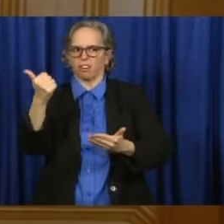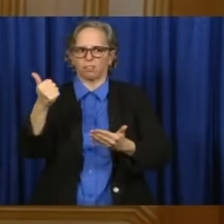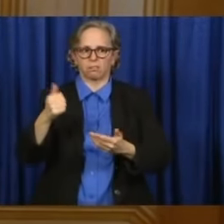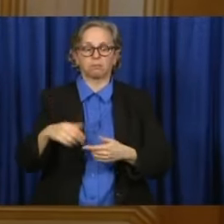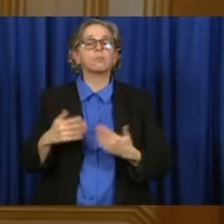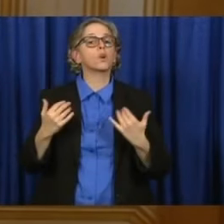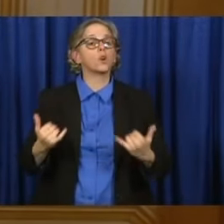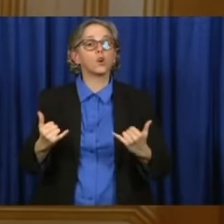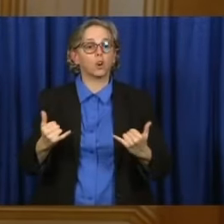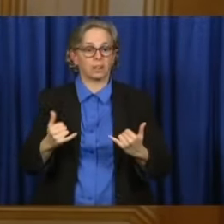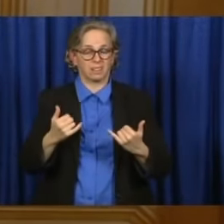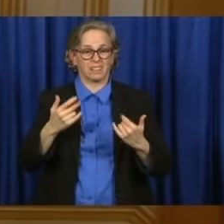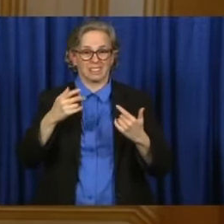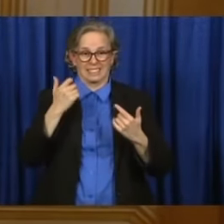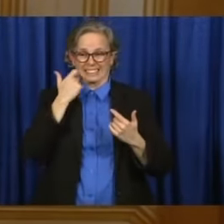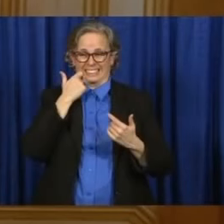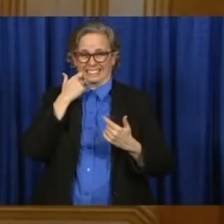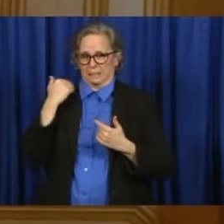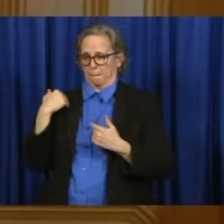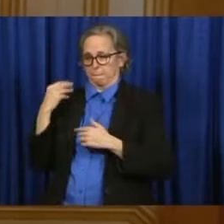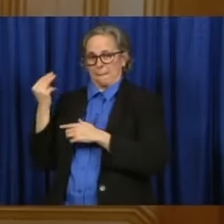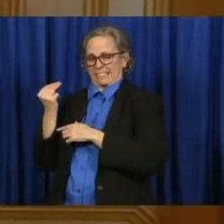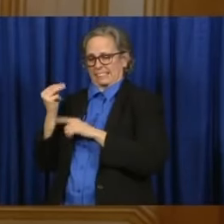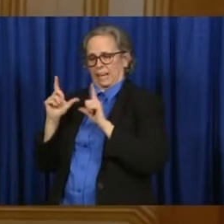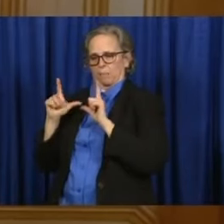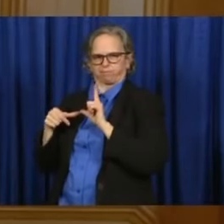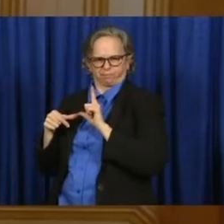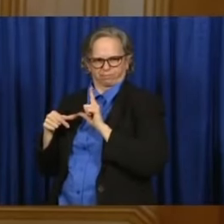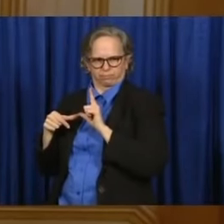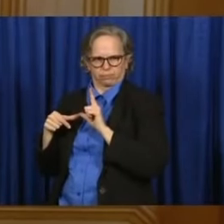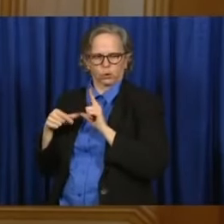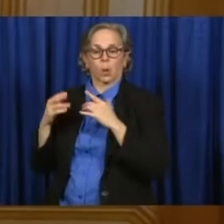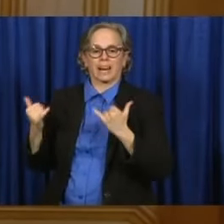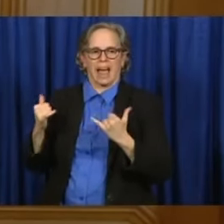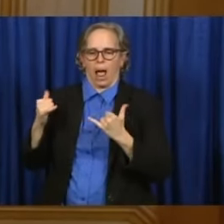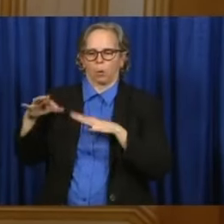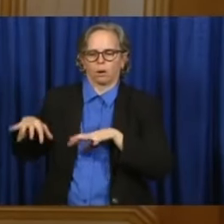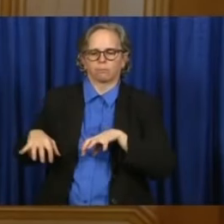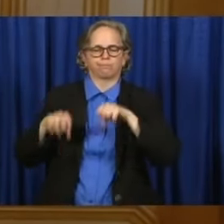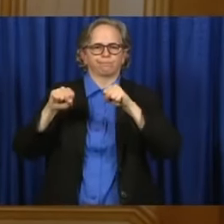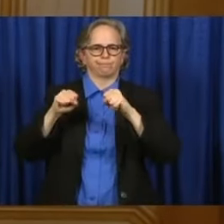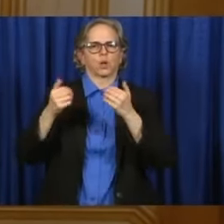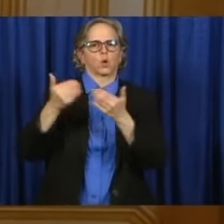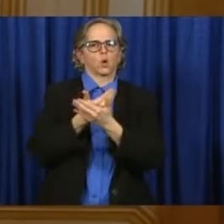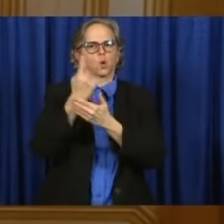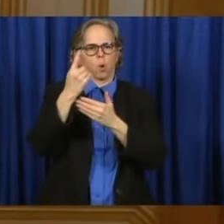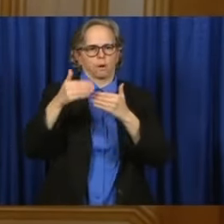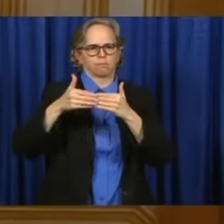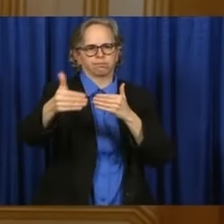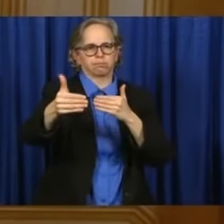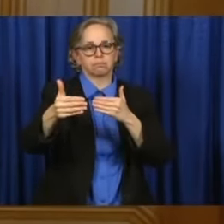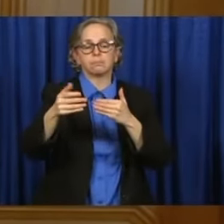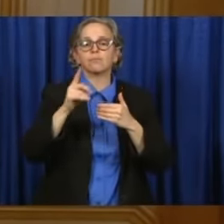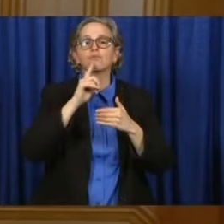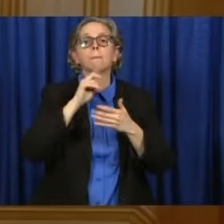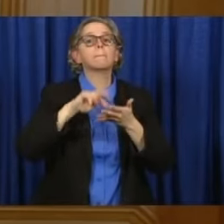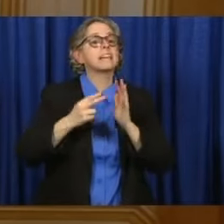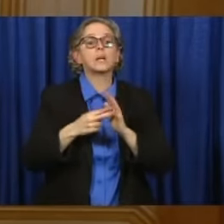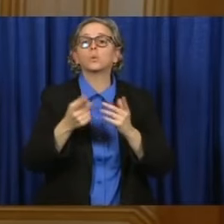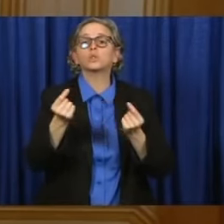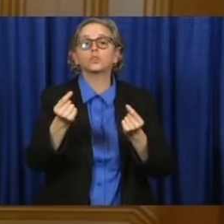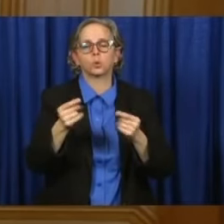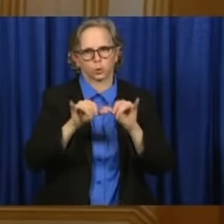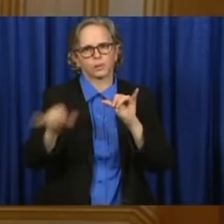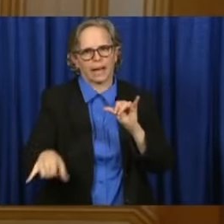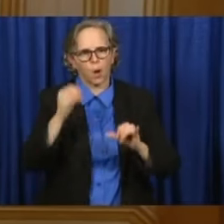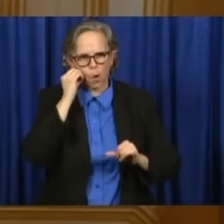in right then, so it will kick in Monday night. This is a stay-at-home order, essential business order,